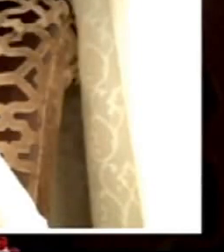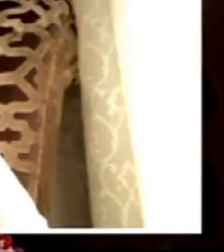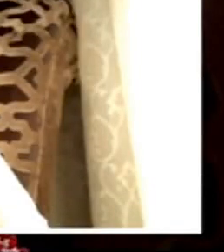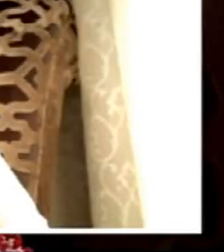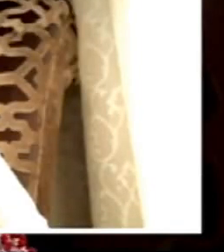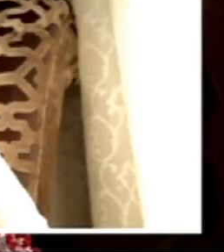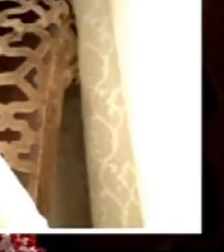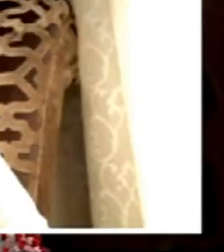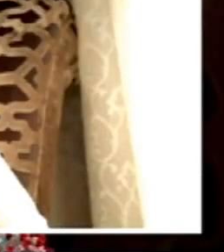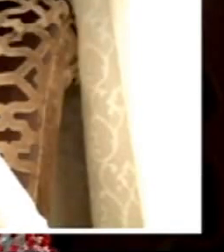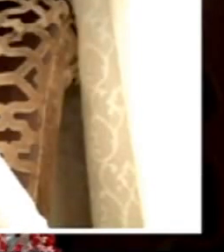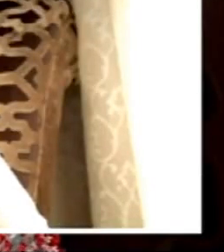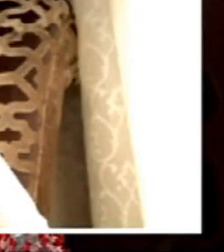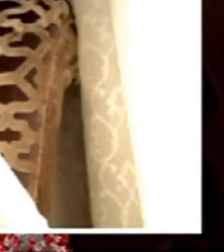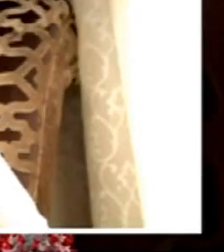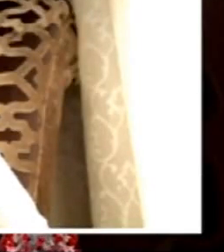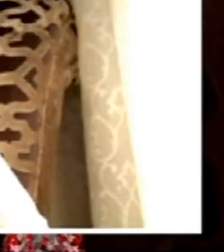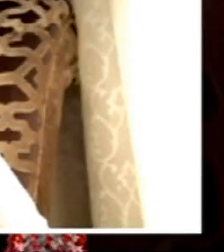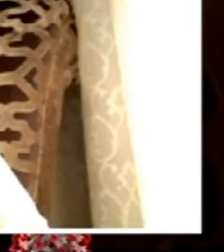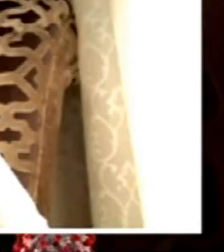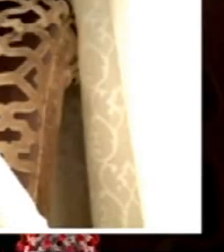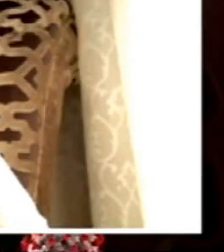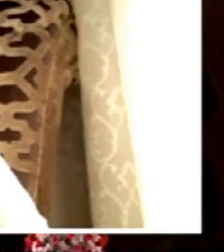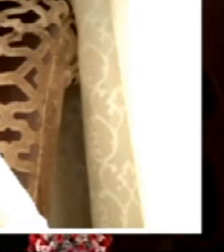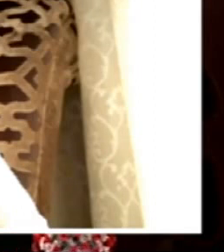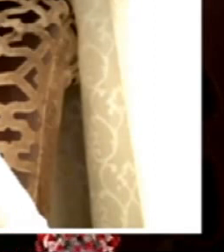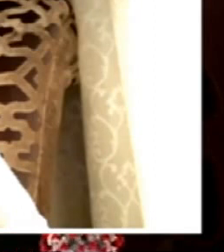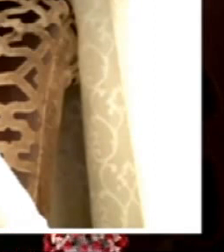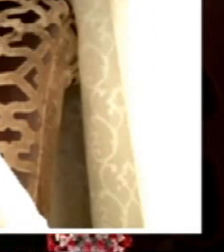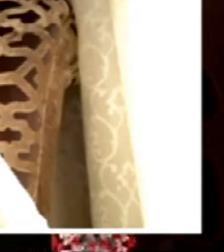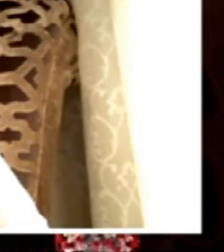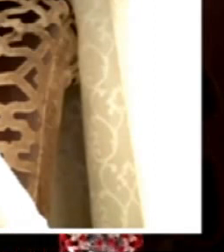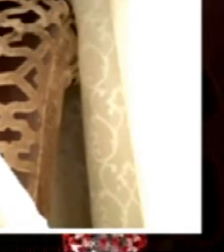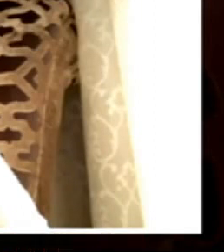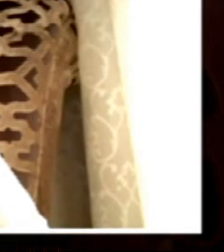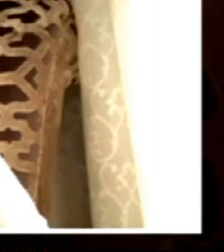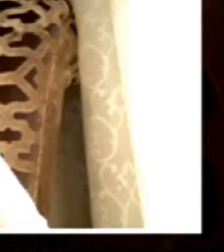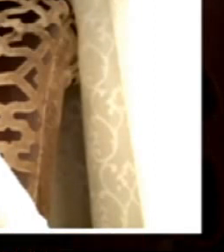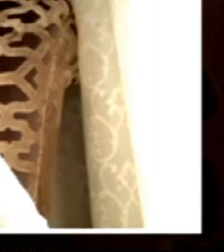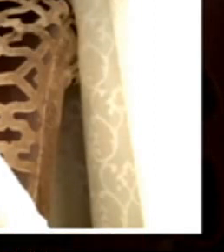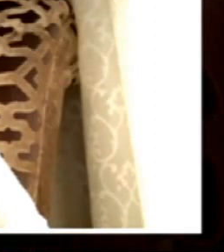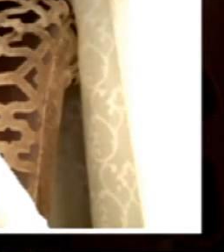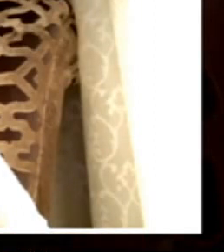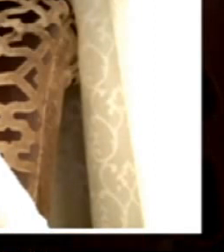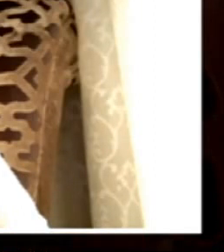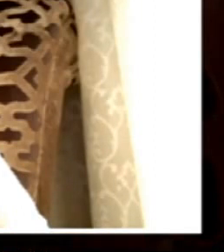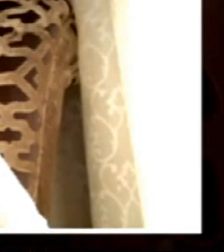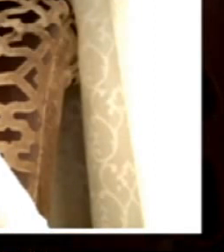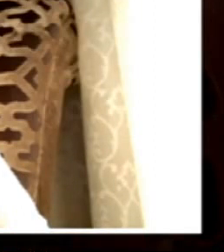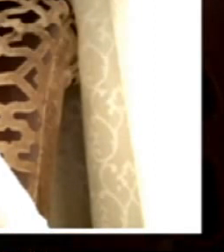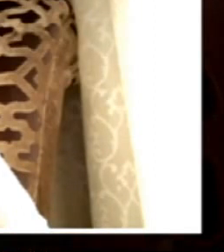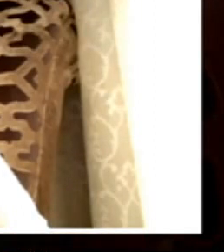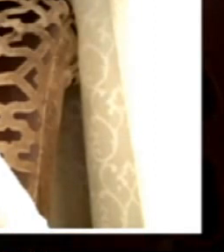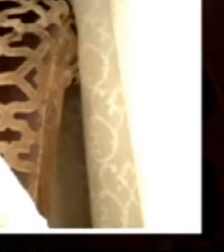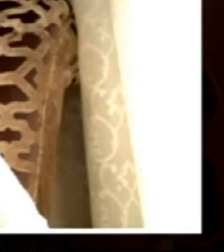we're joined by the KwaZulu-Natal MEC for Education, Kwazi Mshengu. Mr. Mshengu, thank you very much indeed for your